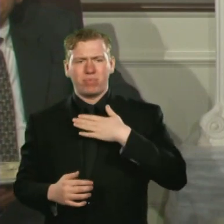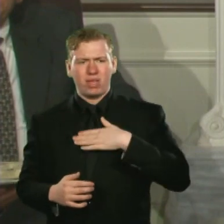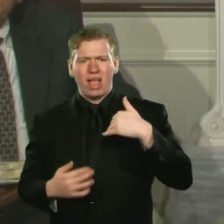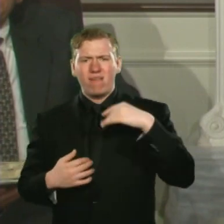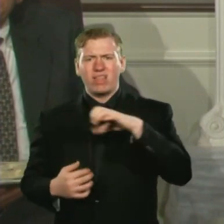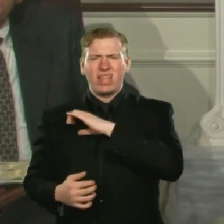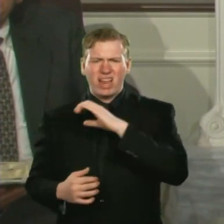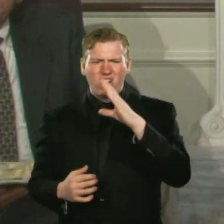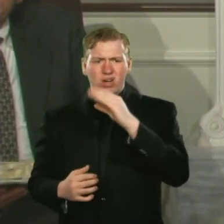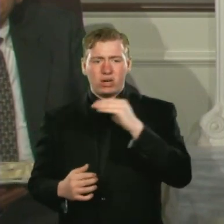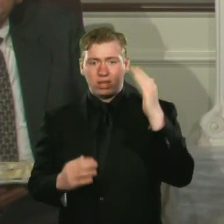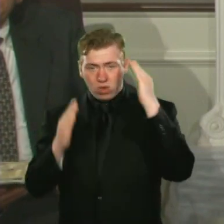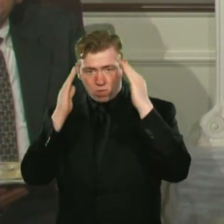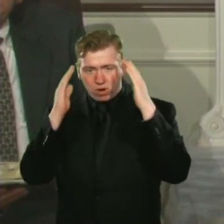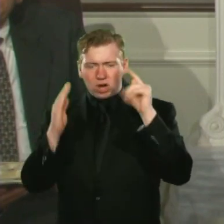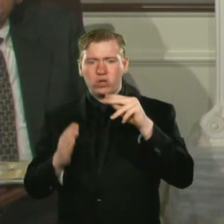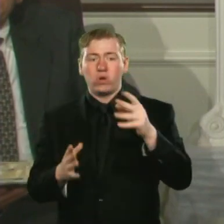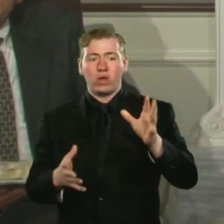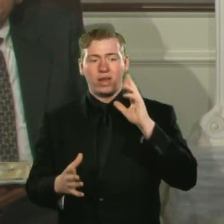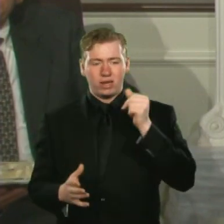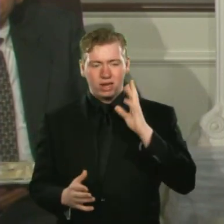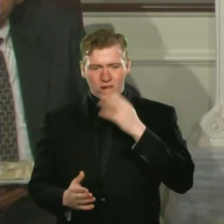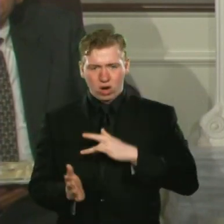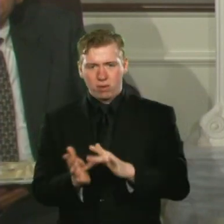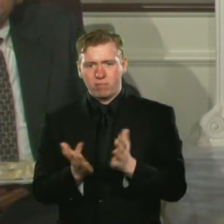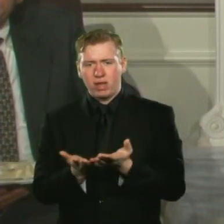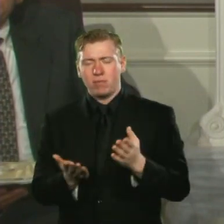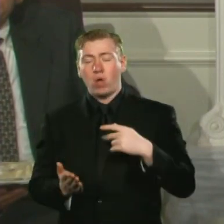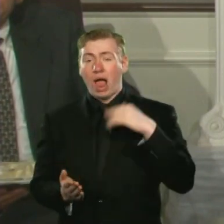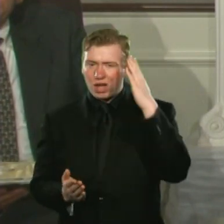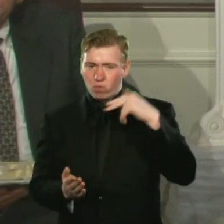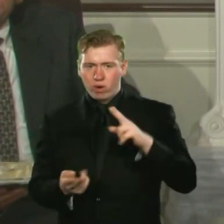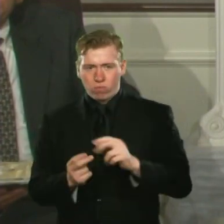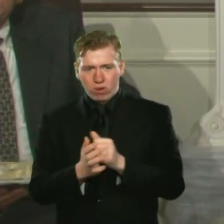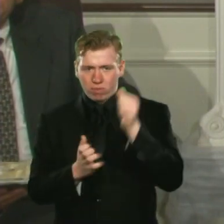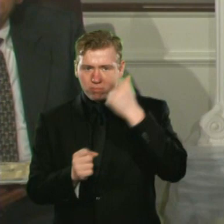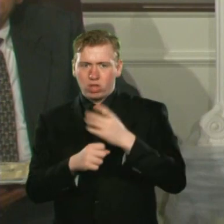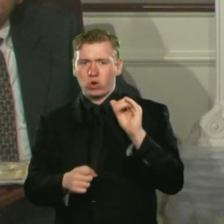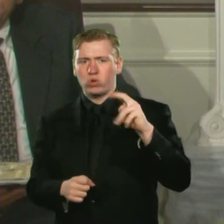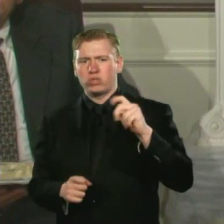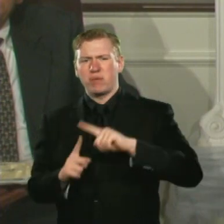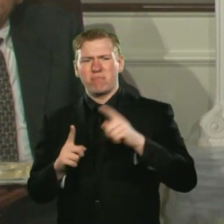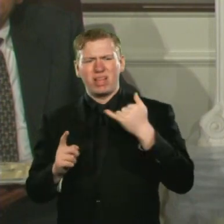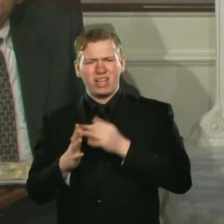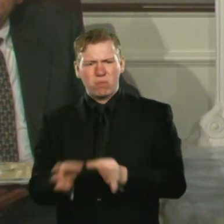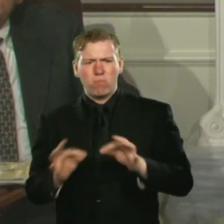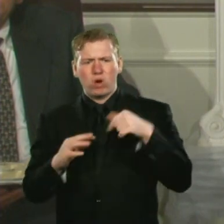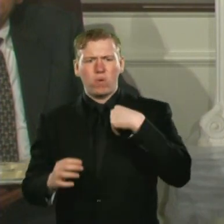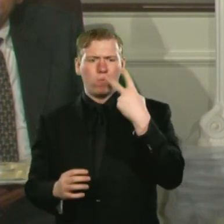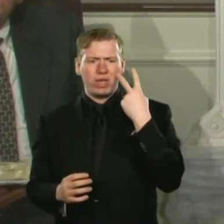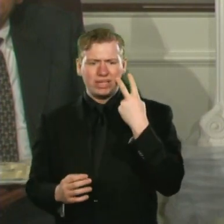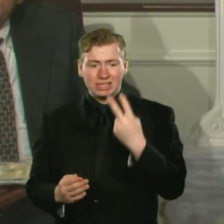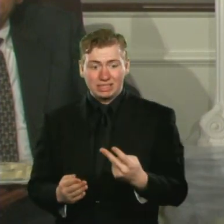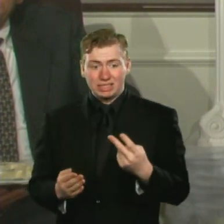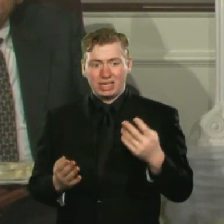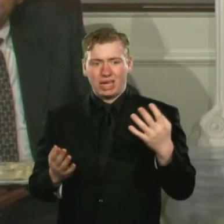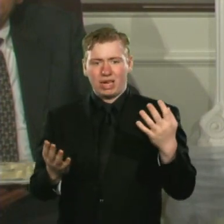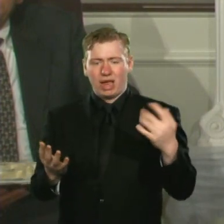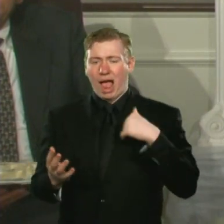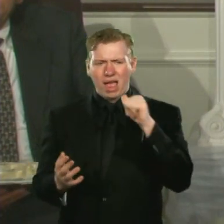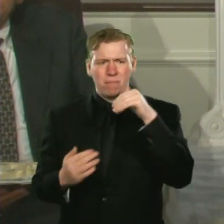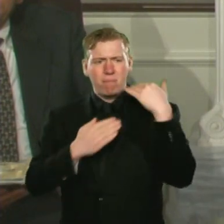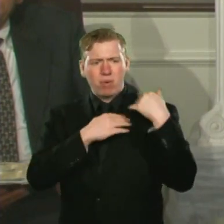consciousness to take our Bible, look at it. We read it with Brother Colston, but it's important we see what God has for us. And I am burdened about this particular